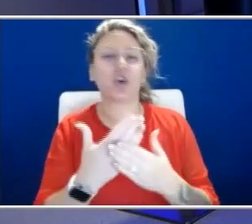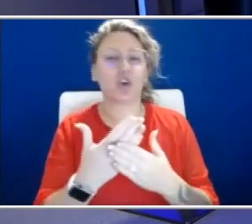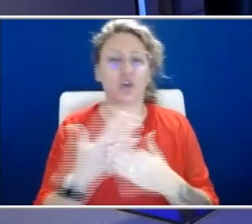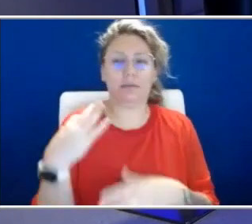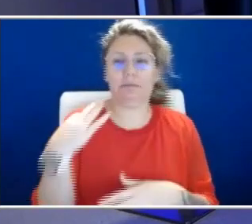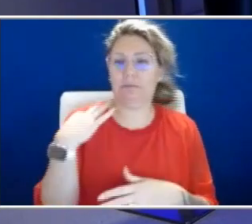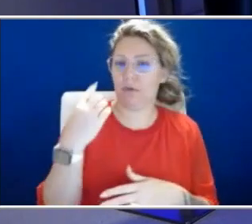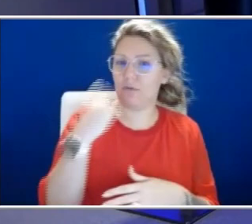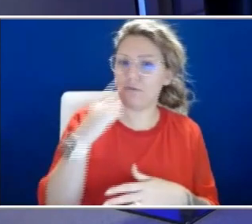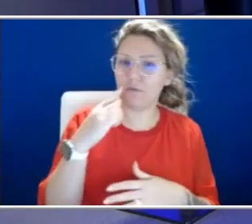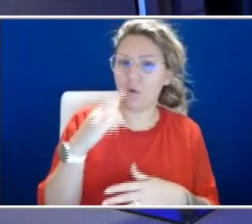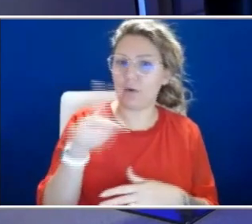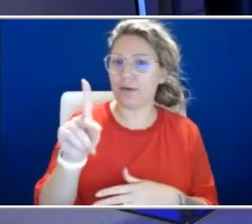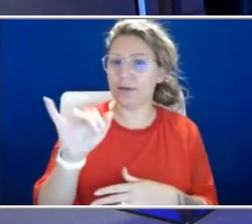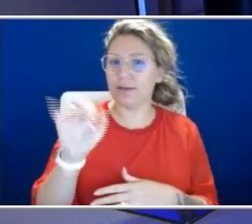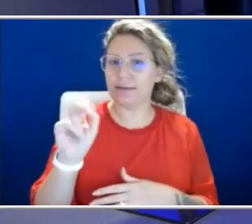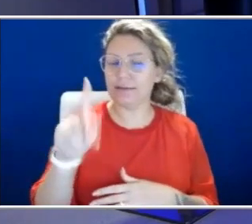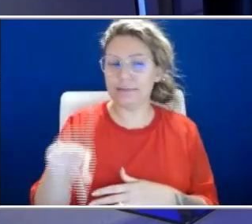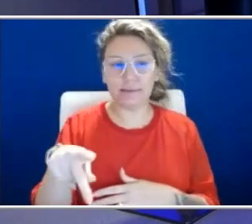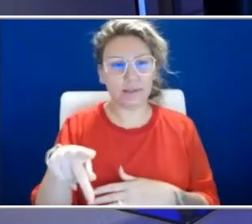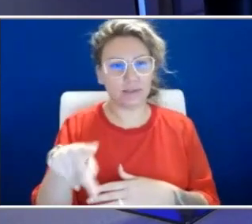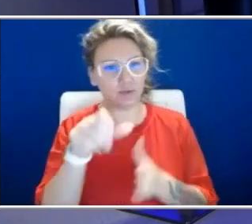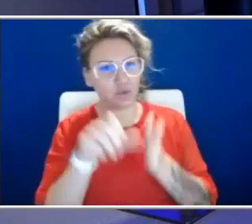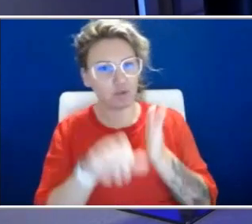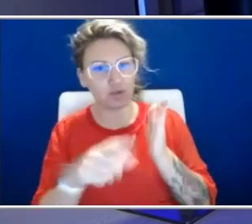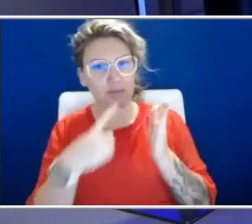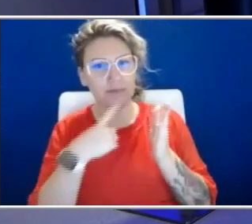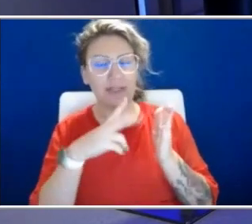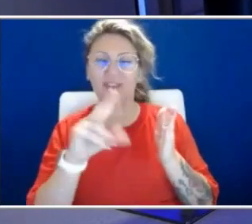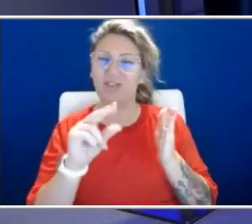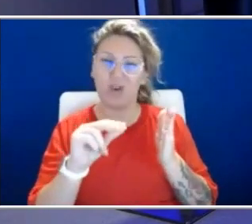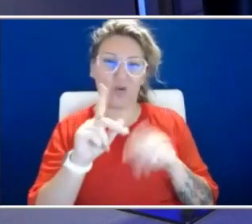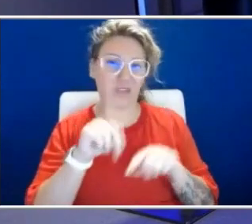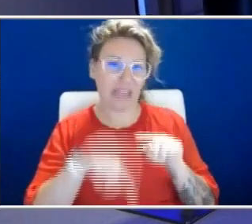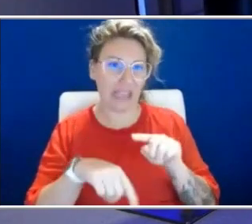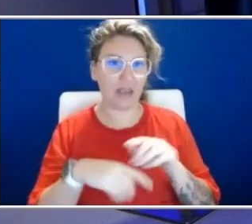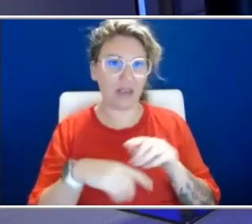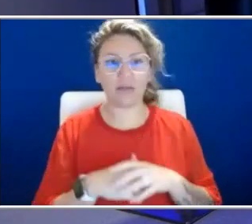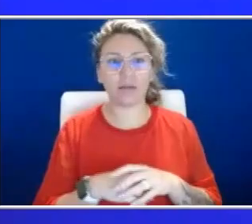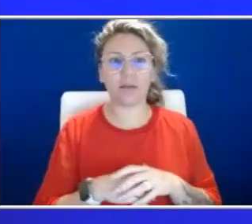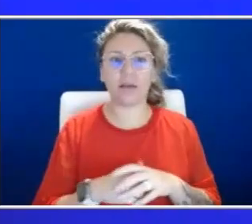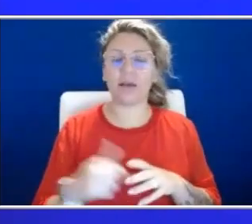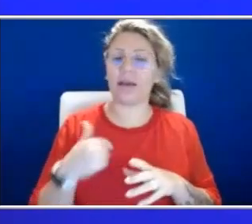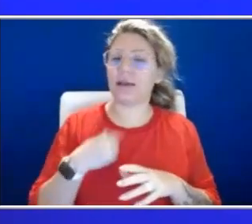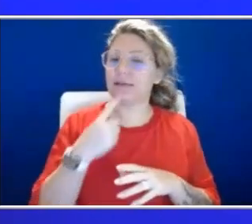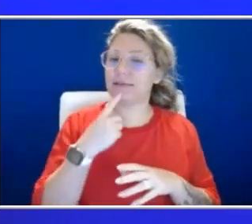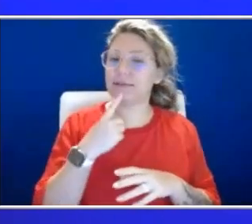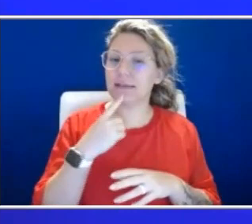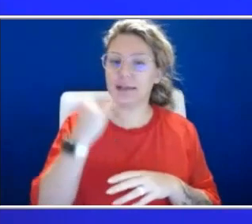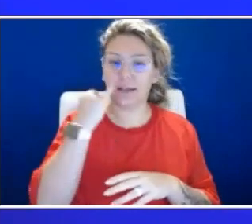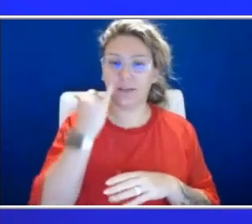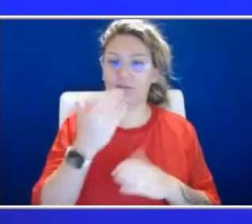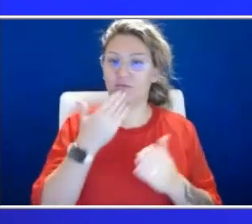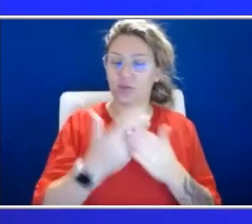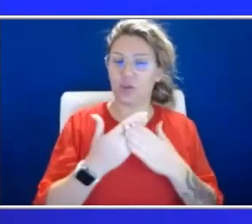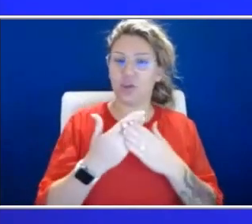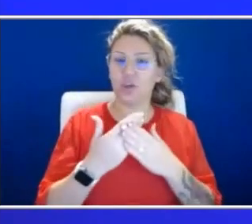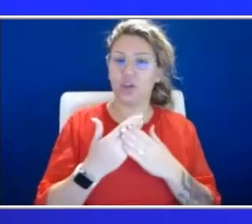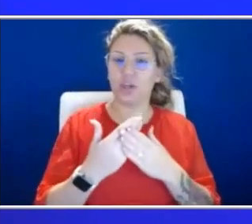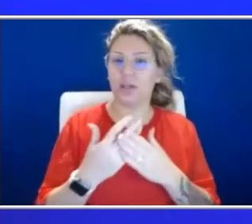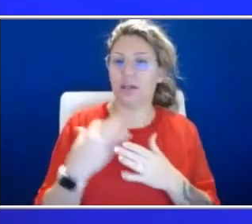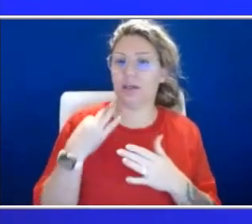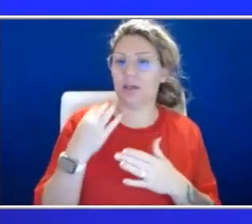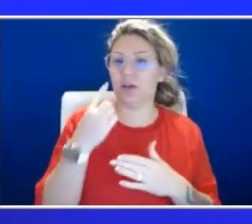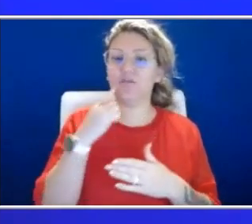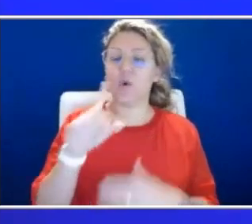will counsel and say, no, I can't do it on you? So I say if you're a good candidate for a tummy tuck, then you're a good candidate